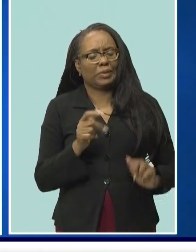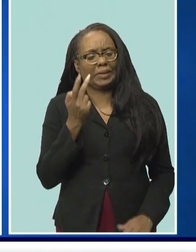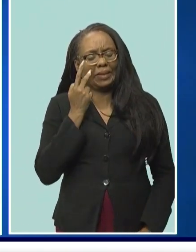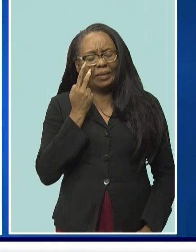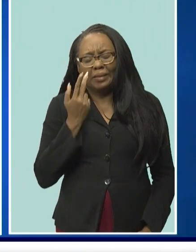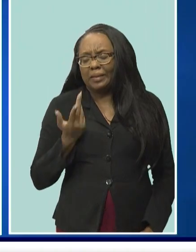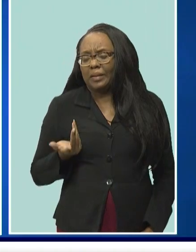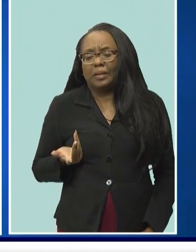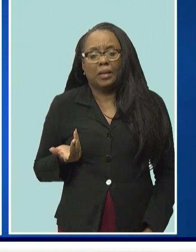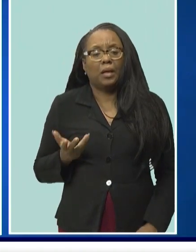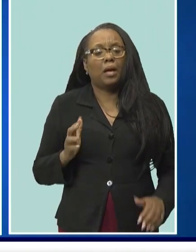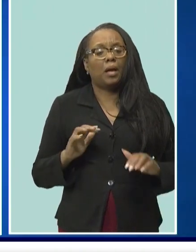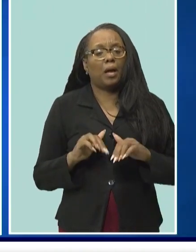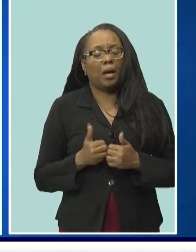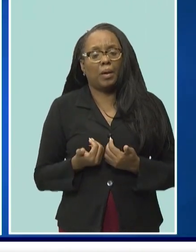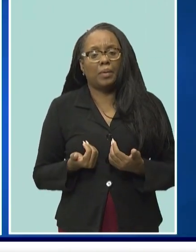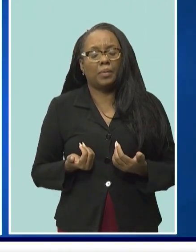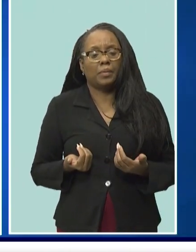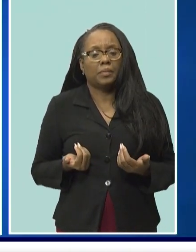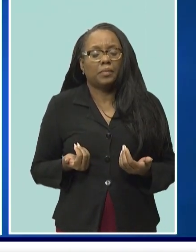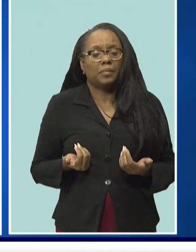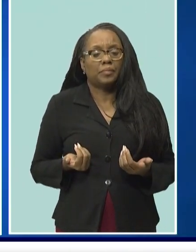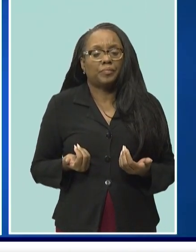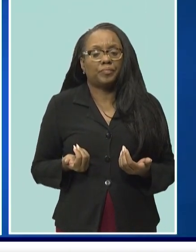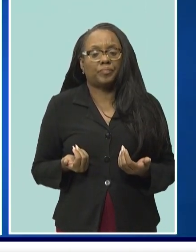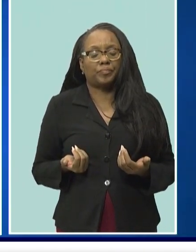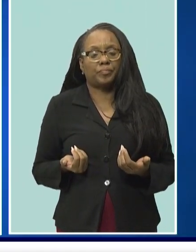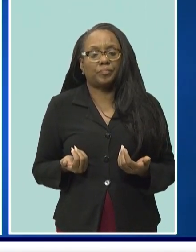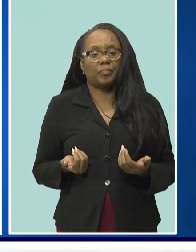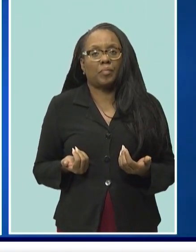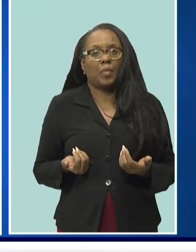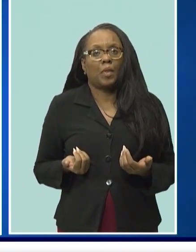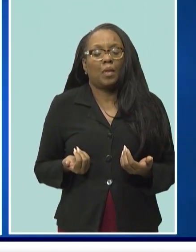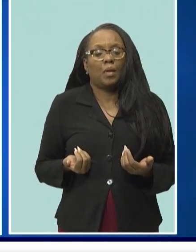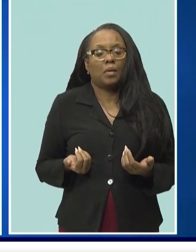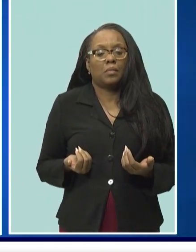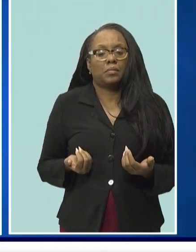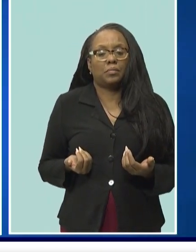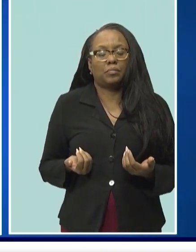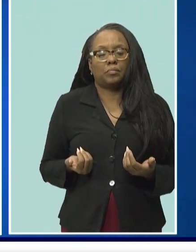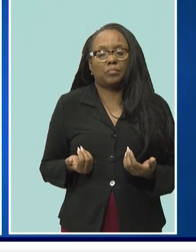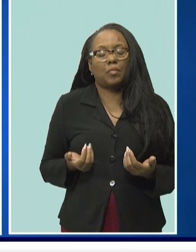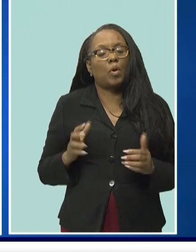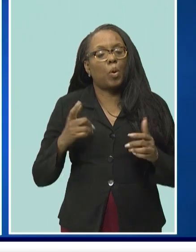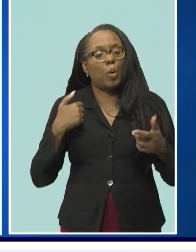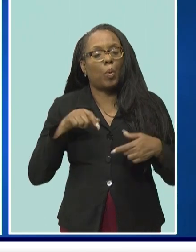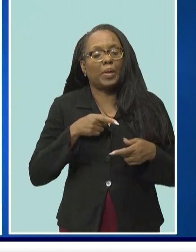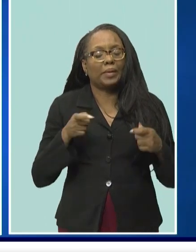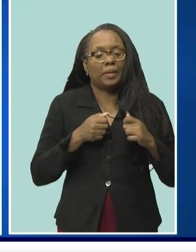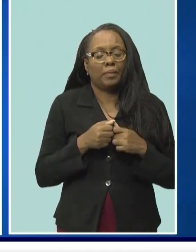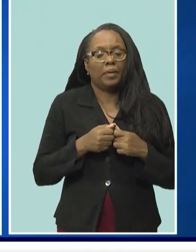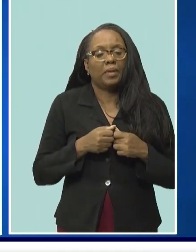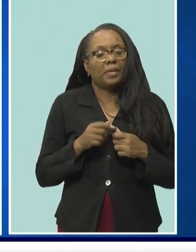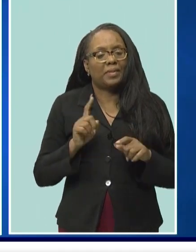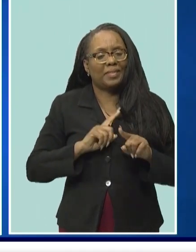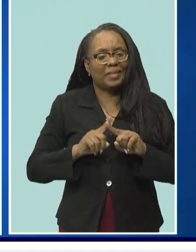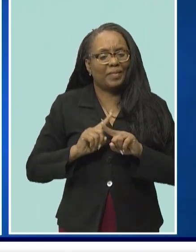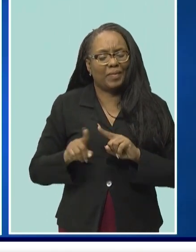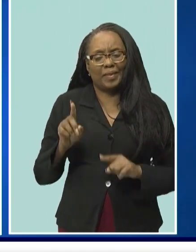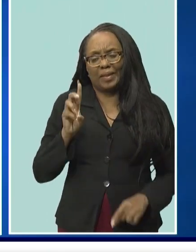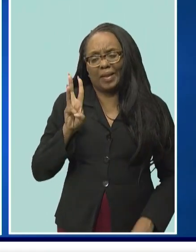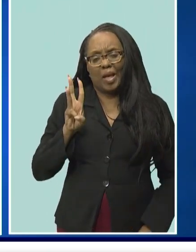at the waste streams within Barbados. For instance, we have sewage and wastewater. These are two